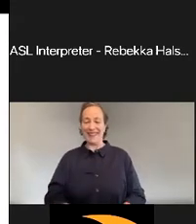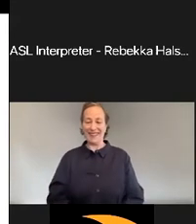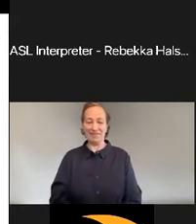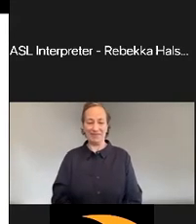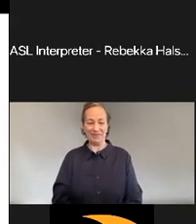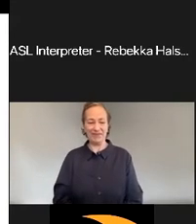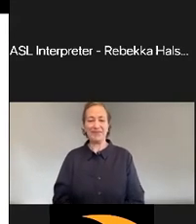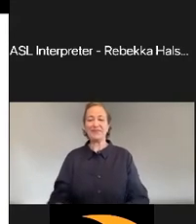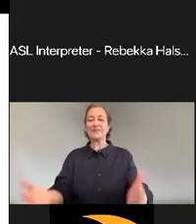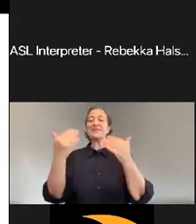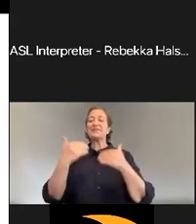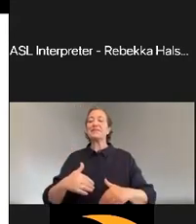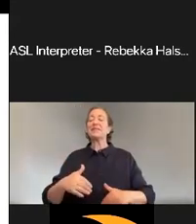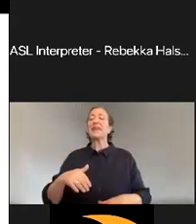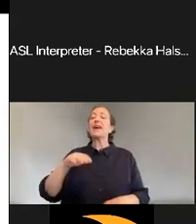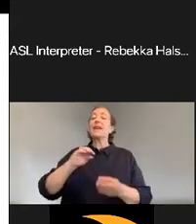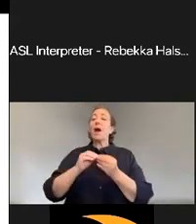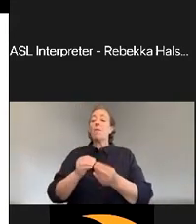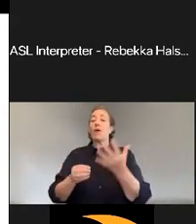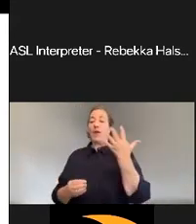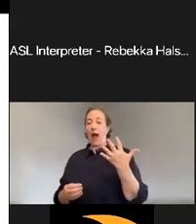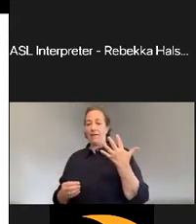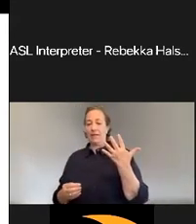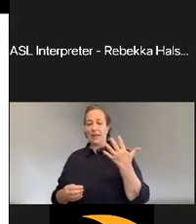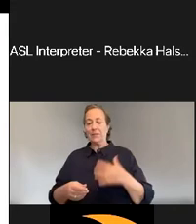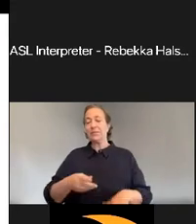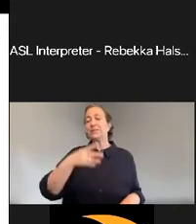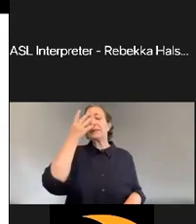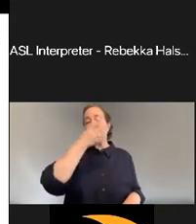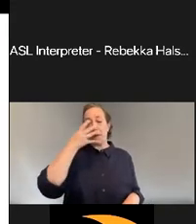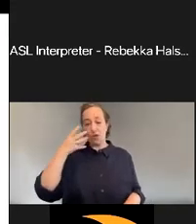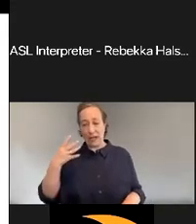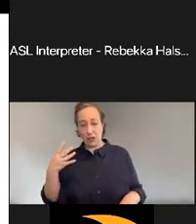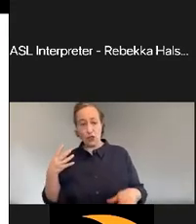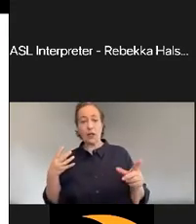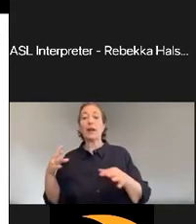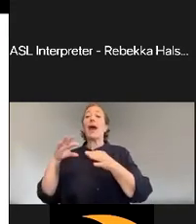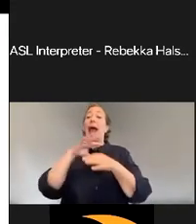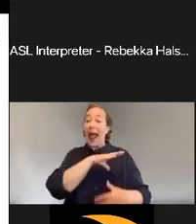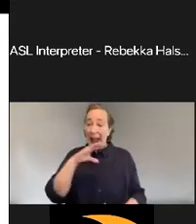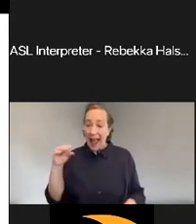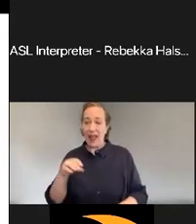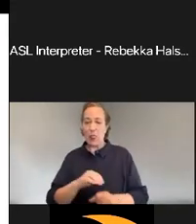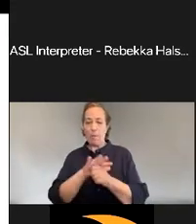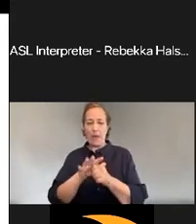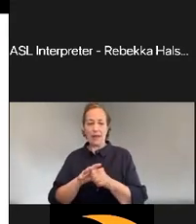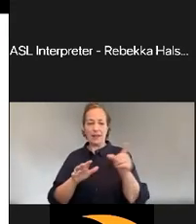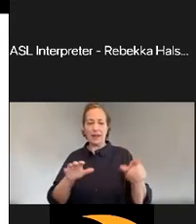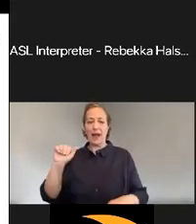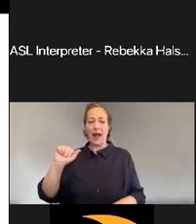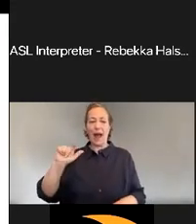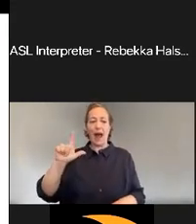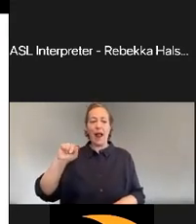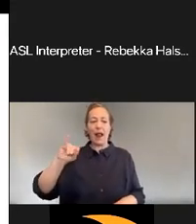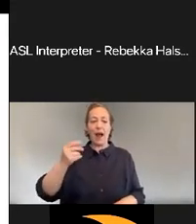one is back into the immigration context relevant to the pandemic. So Alejandro has been detained at an